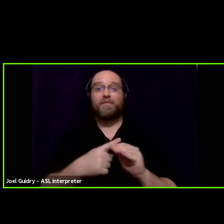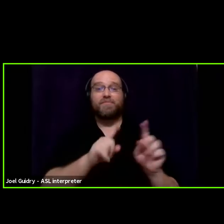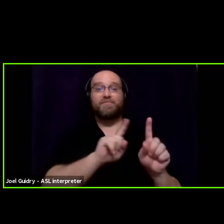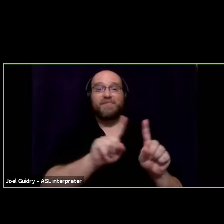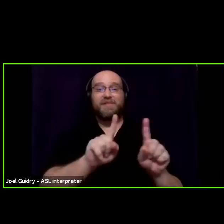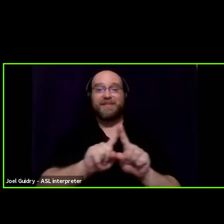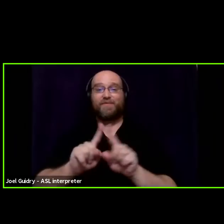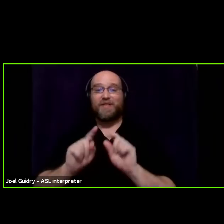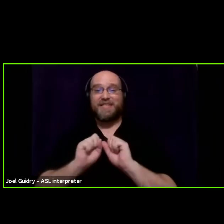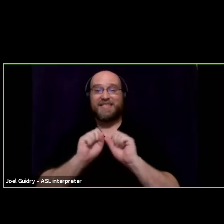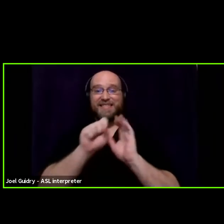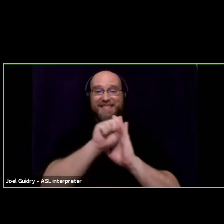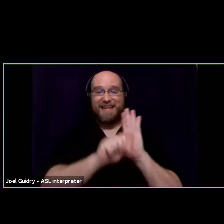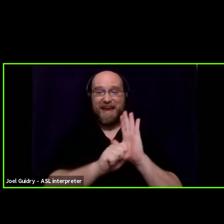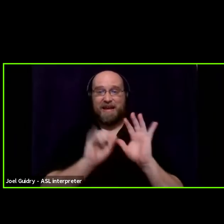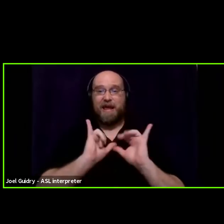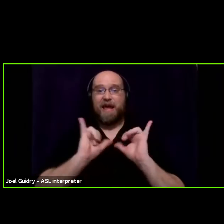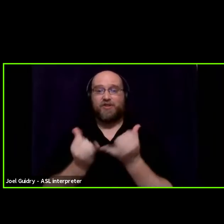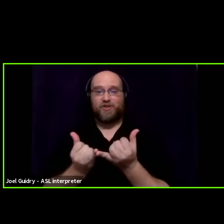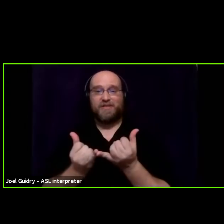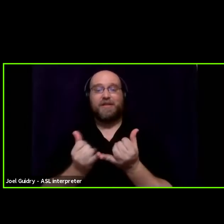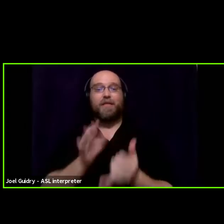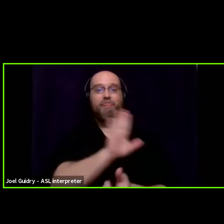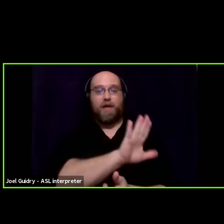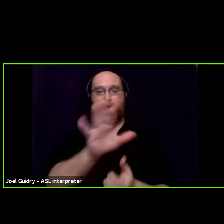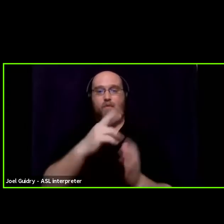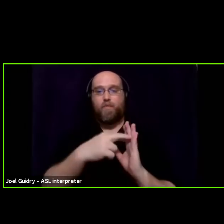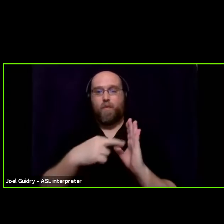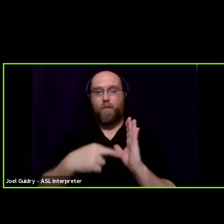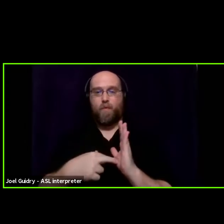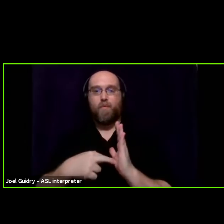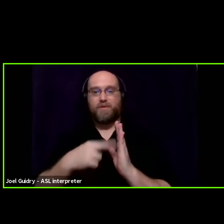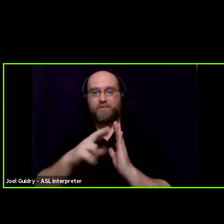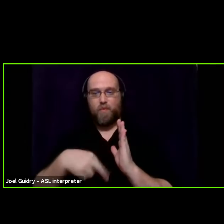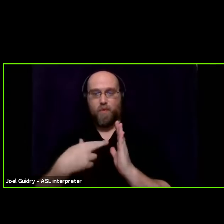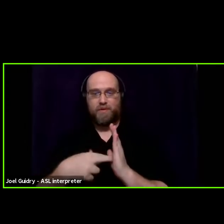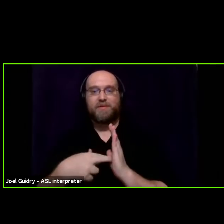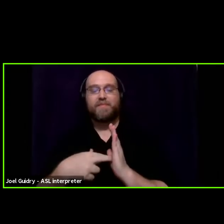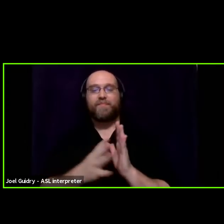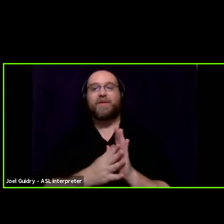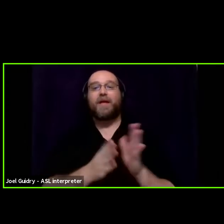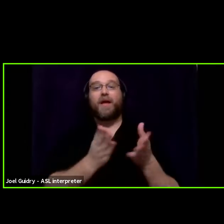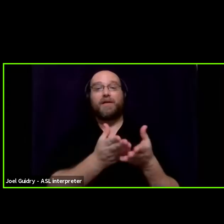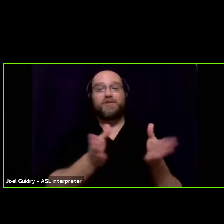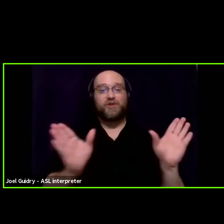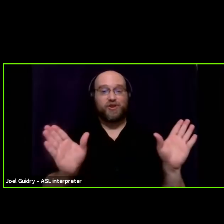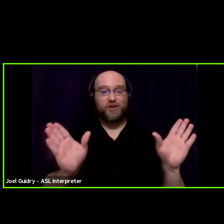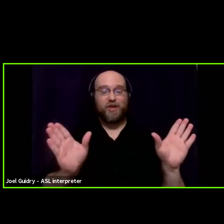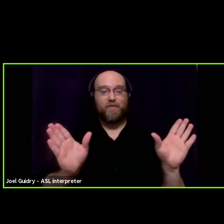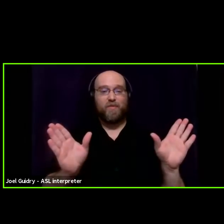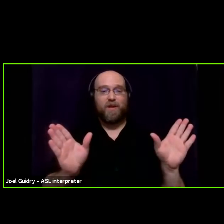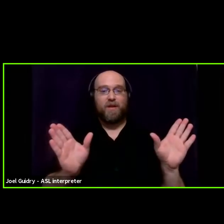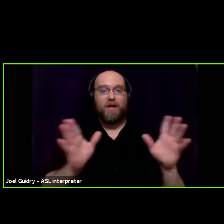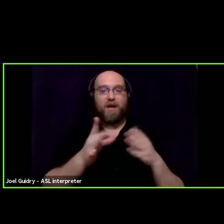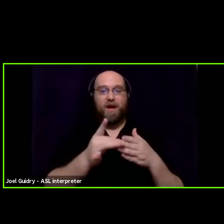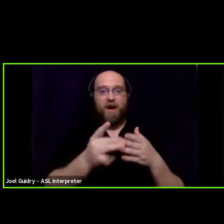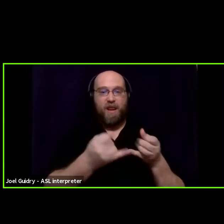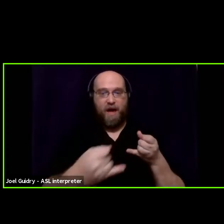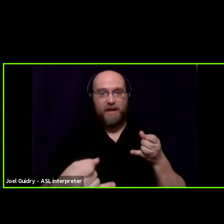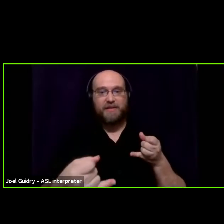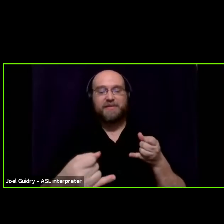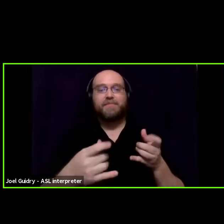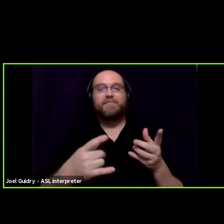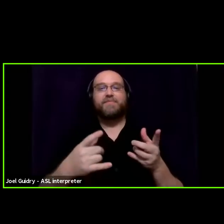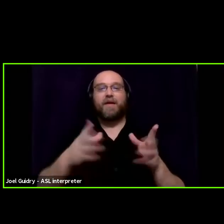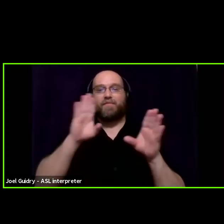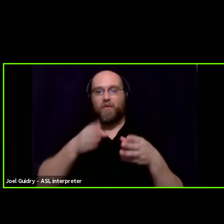in relation to school safety and workplace safety, general guidelines around that, focusing on different risk levels,